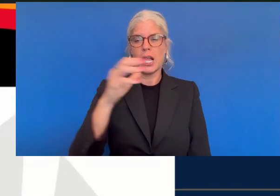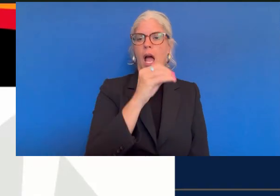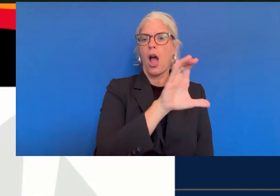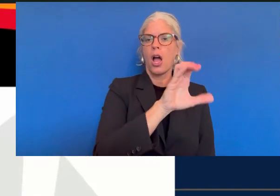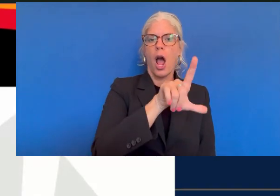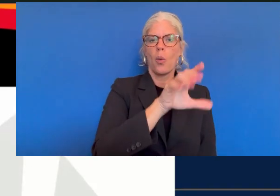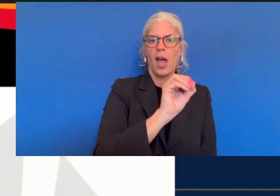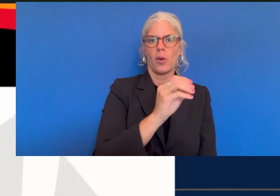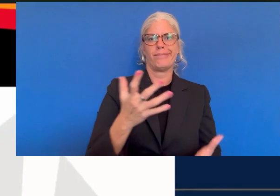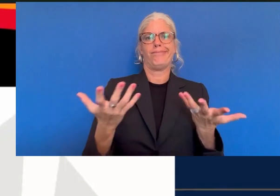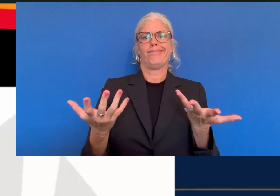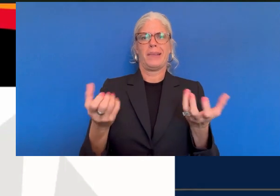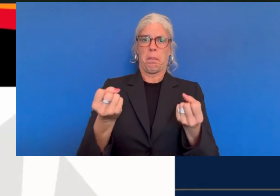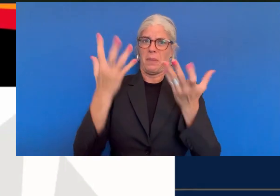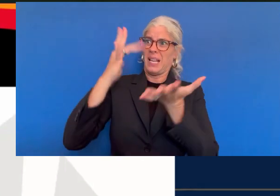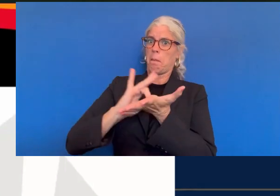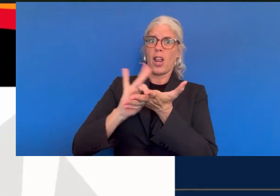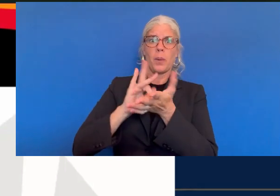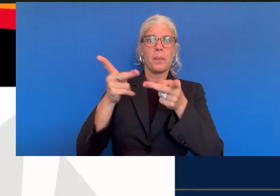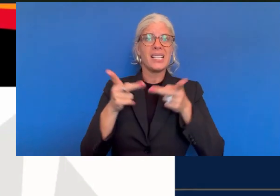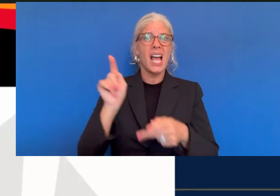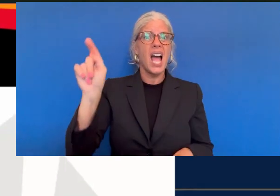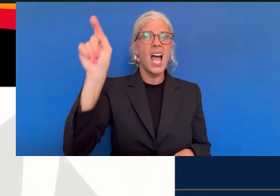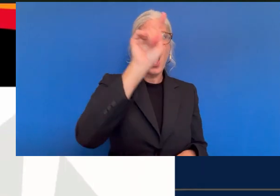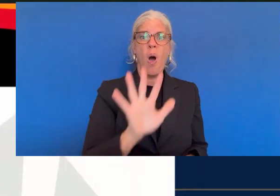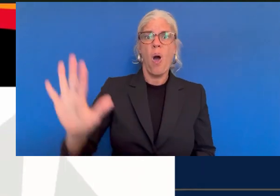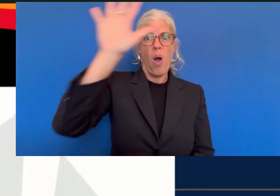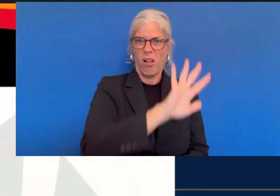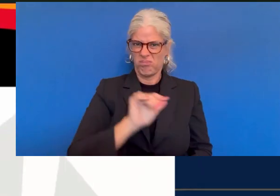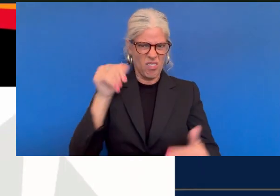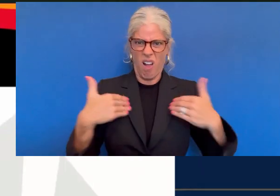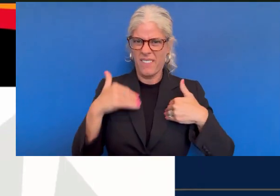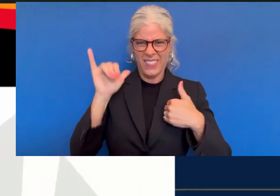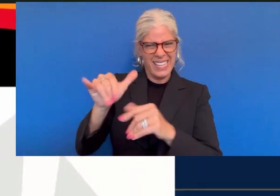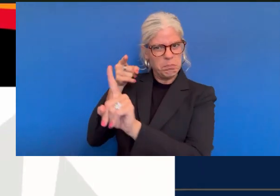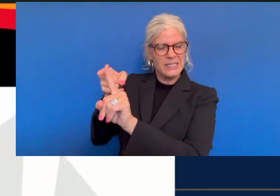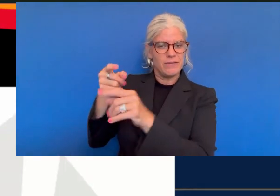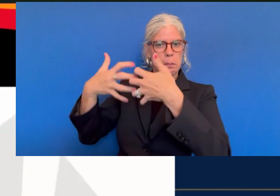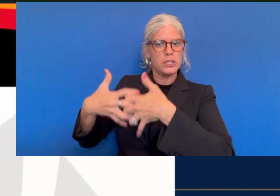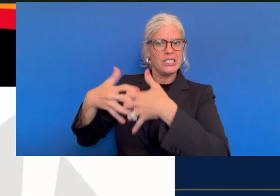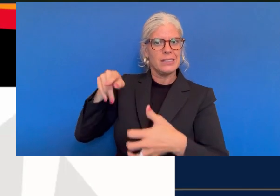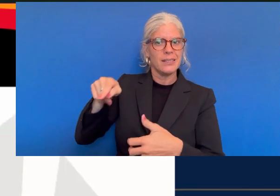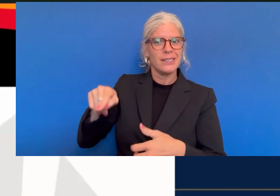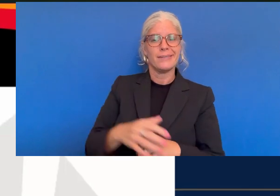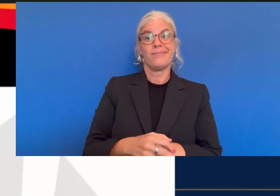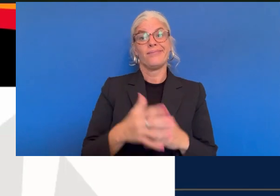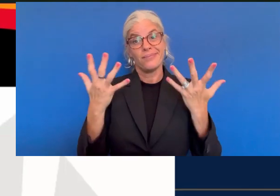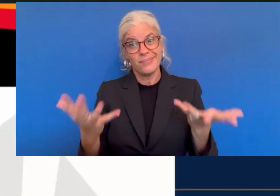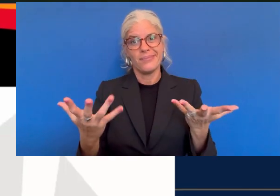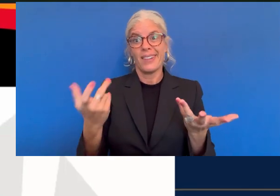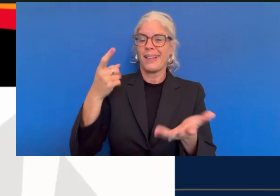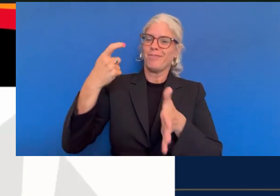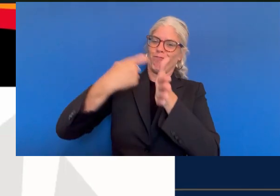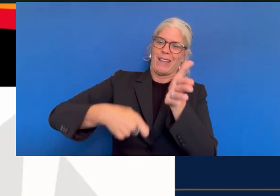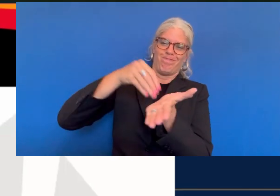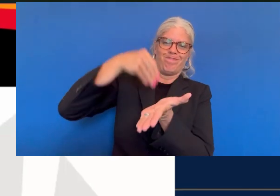West Virginia and Colorado. It's surprising to me how many medical places don't